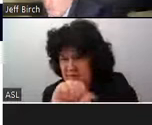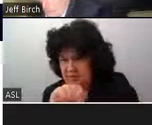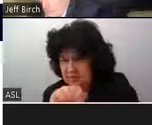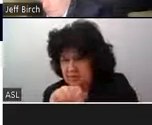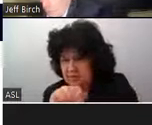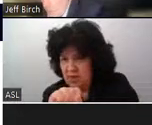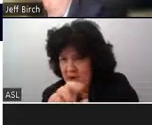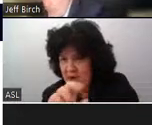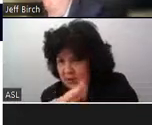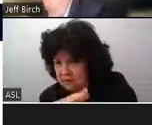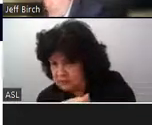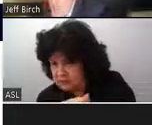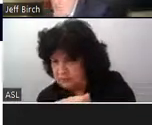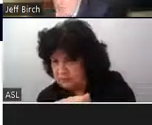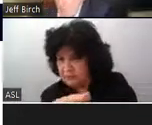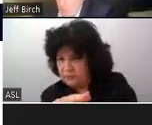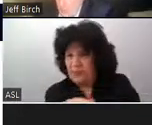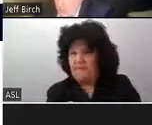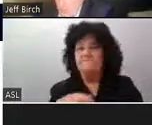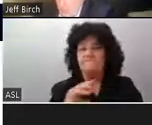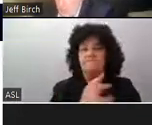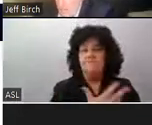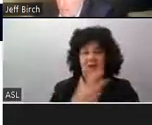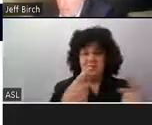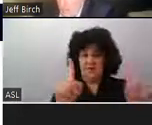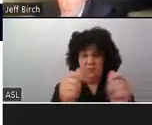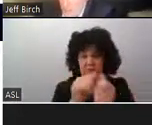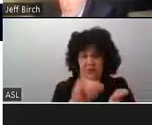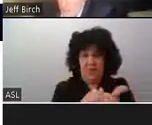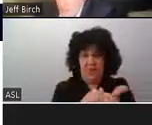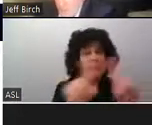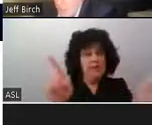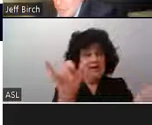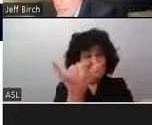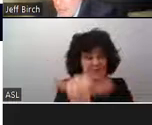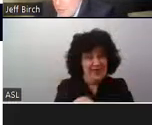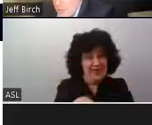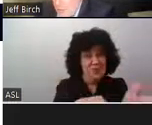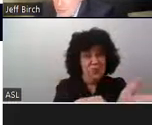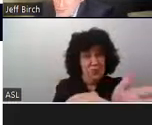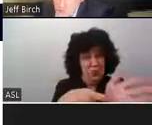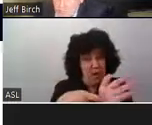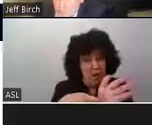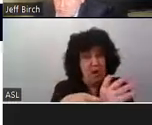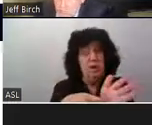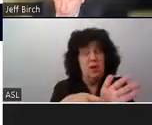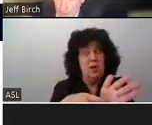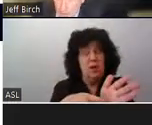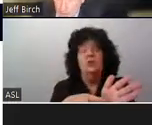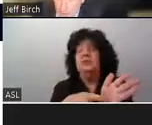We were successful in doing that. However, what that required was it required the agencies